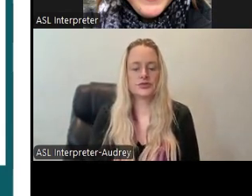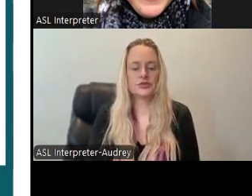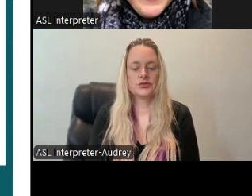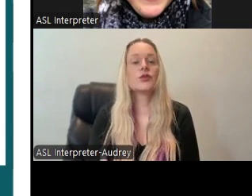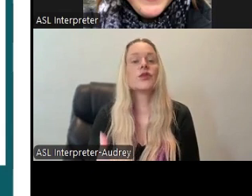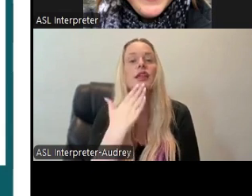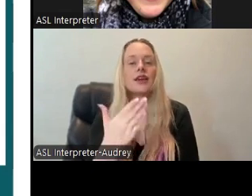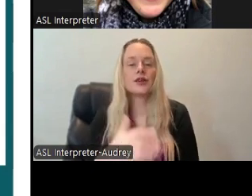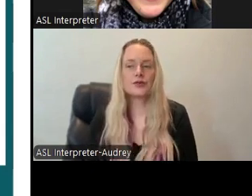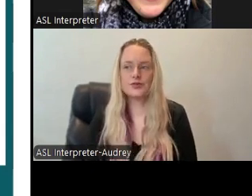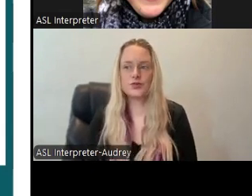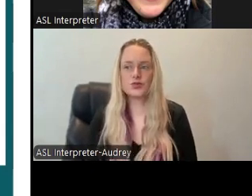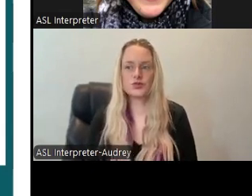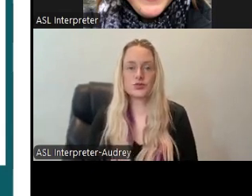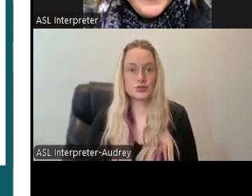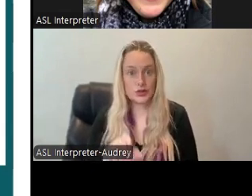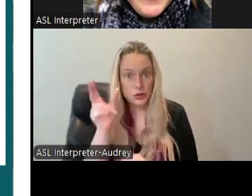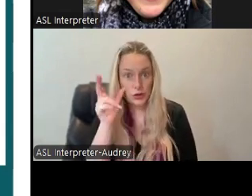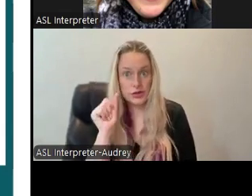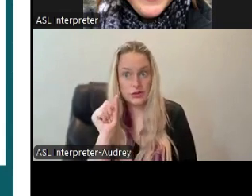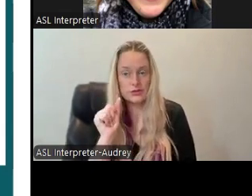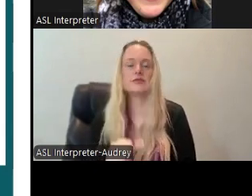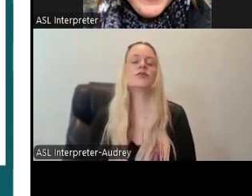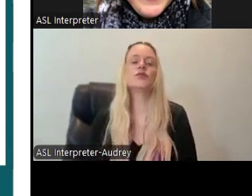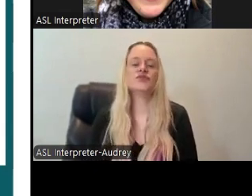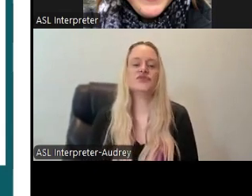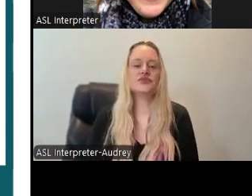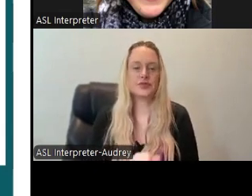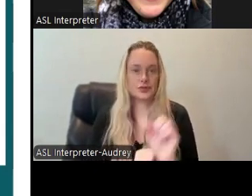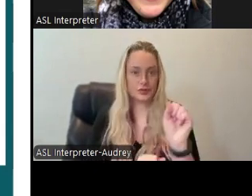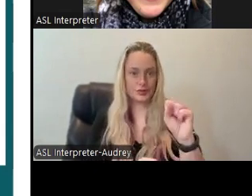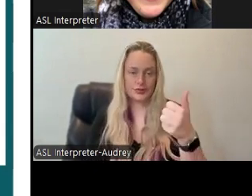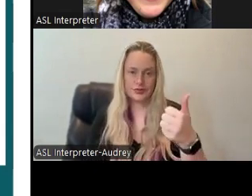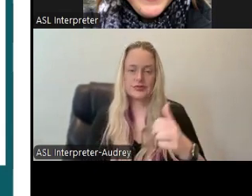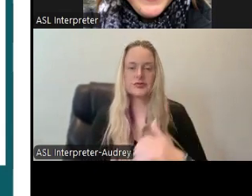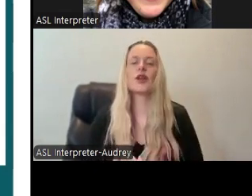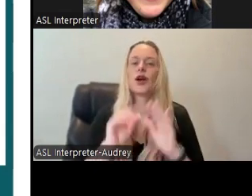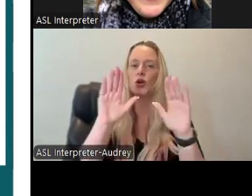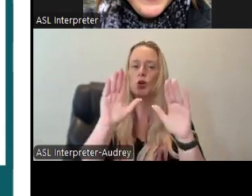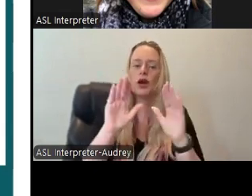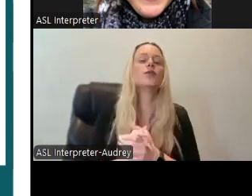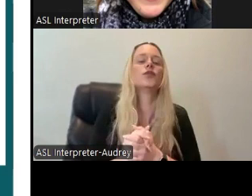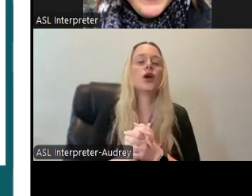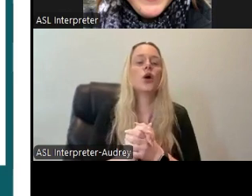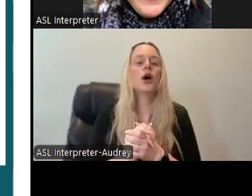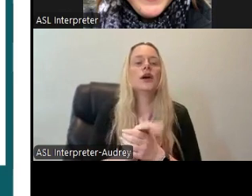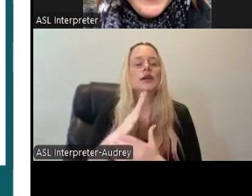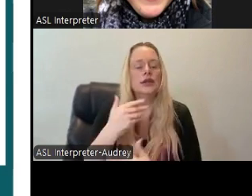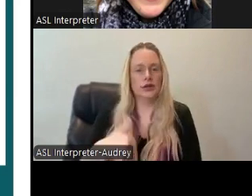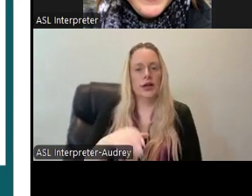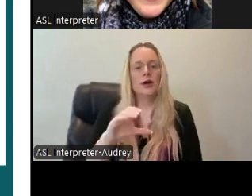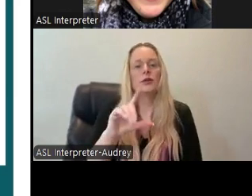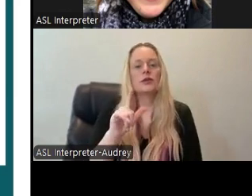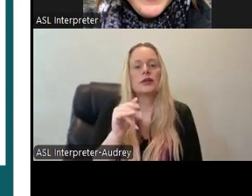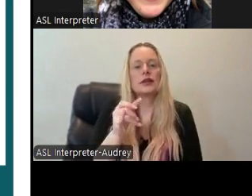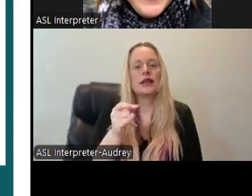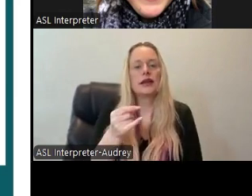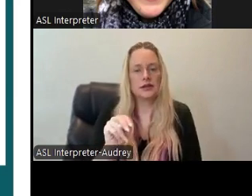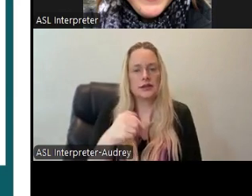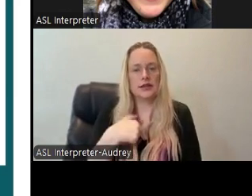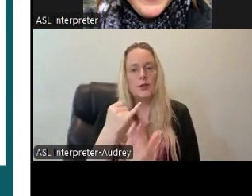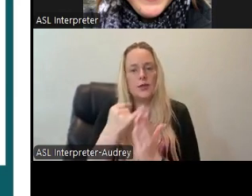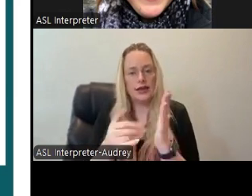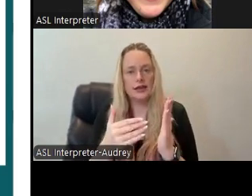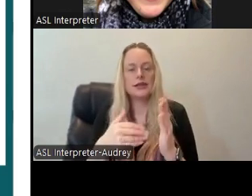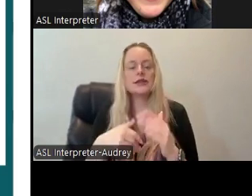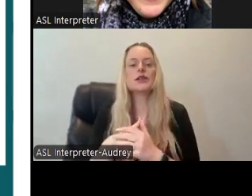Thank you. Can you hear me? Yes, we can hear you. Okay, great. Thank you. So yes, my name is Clayton Calvert. I'm an artist and curator